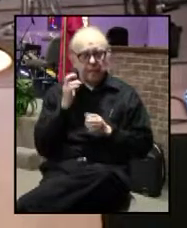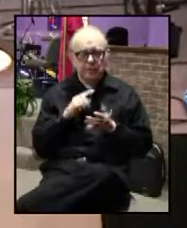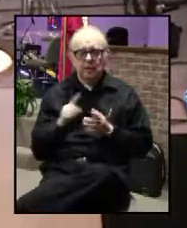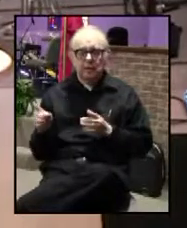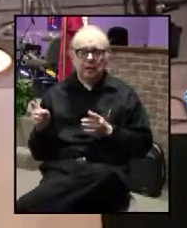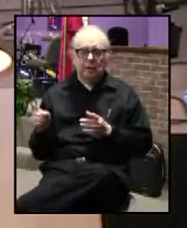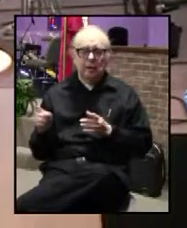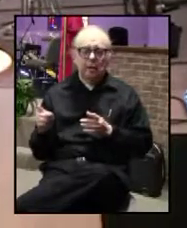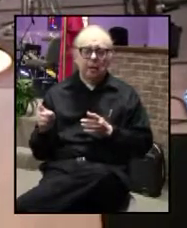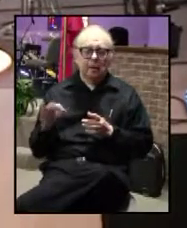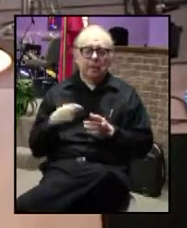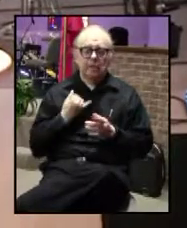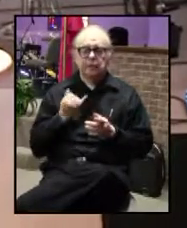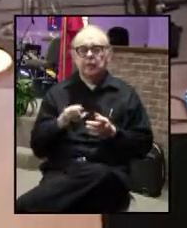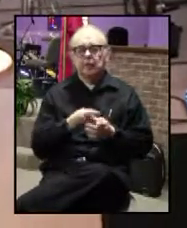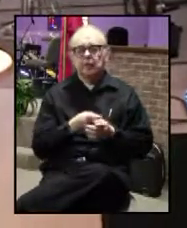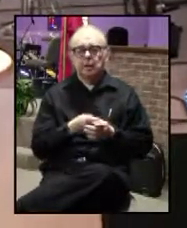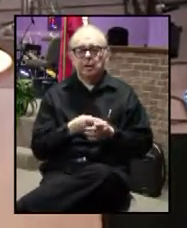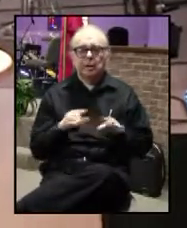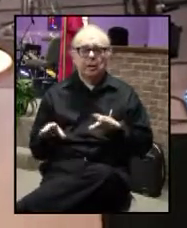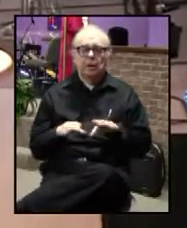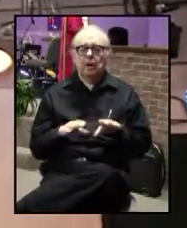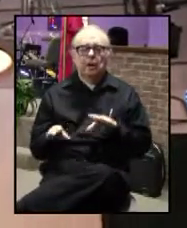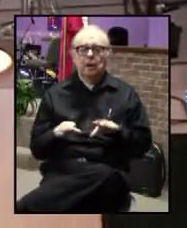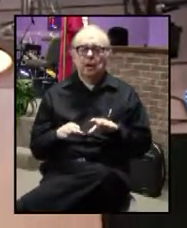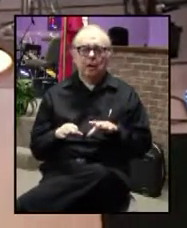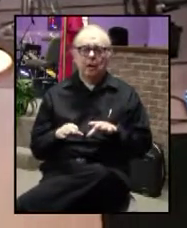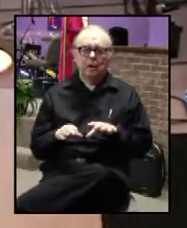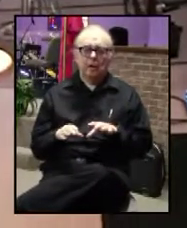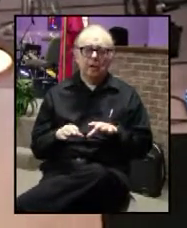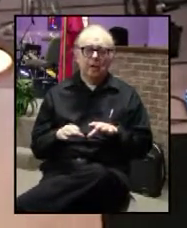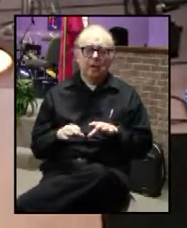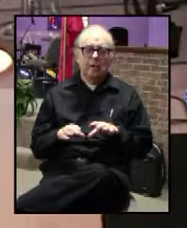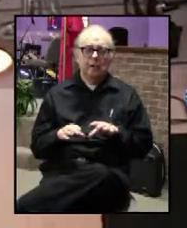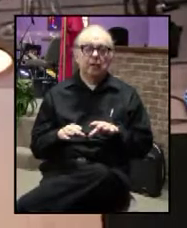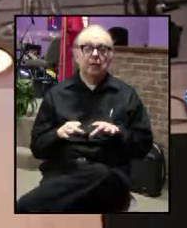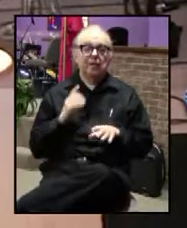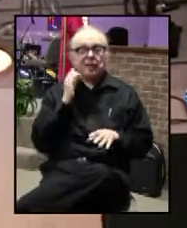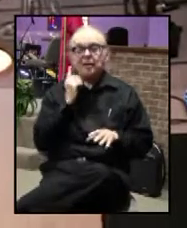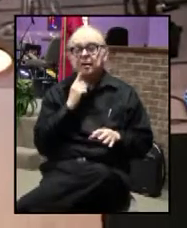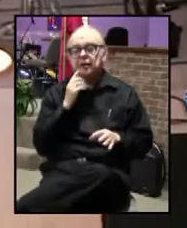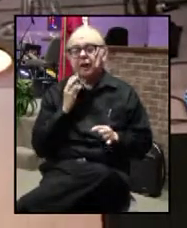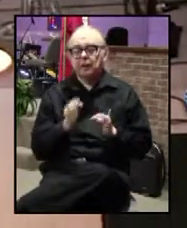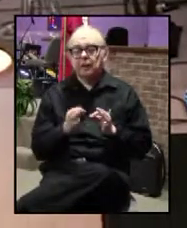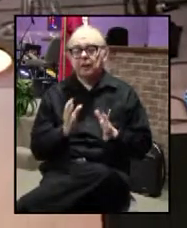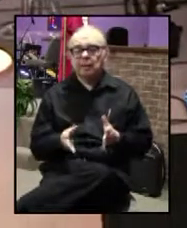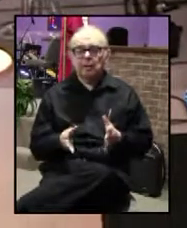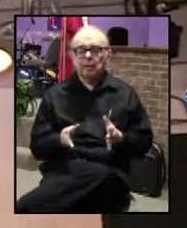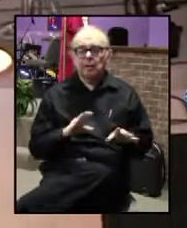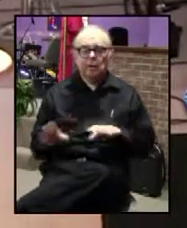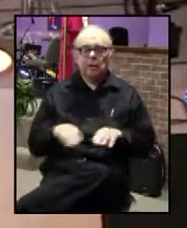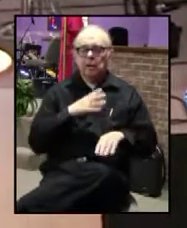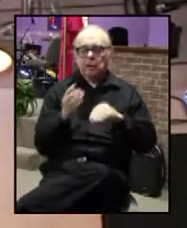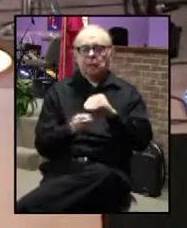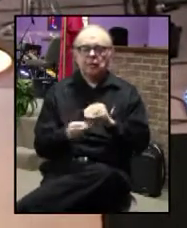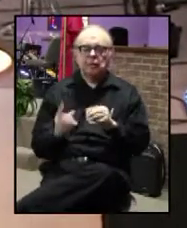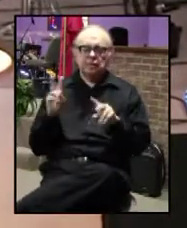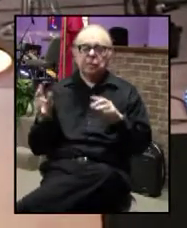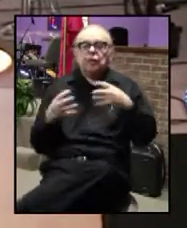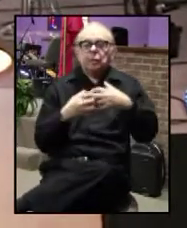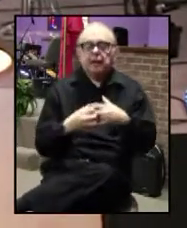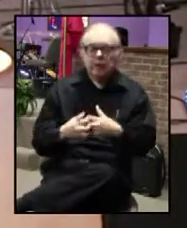it, Jim is over here doing the language interpretation. What he does is he puts the two